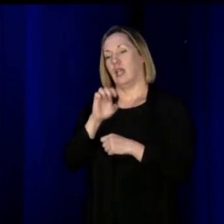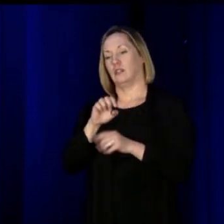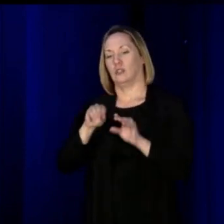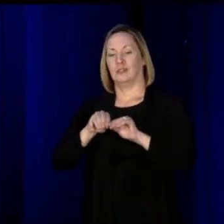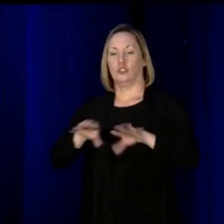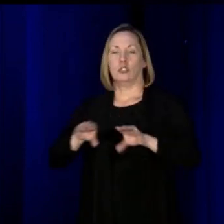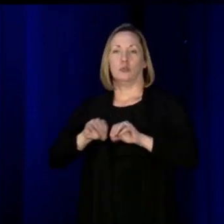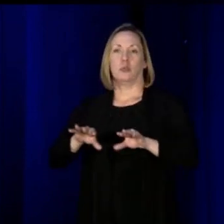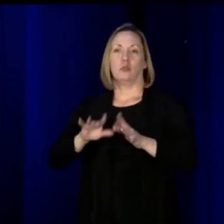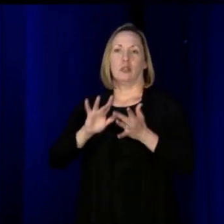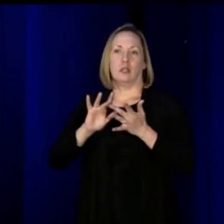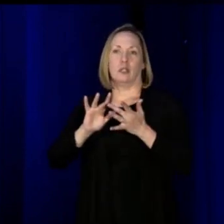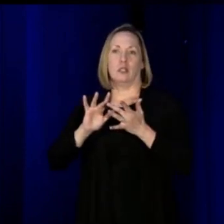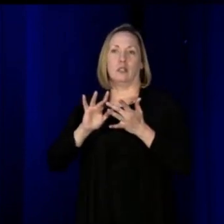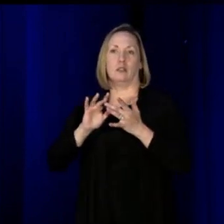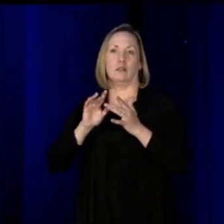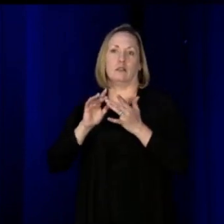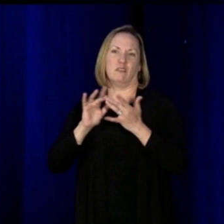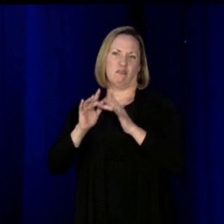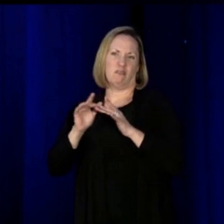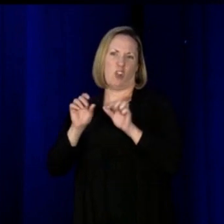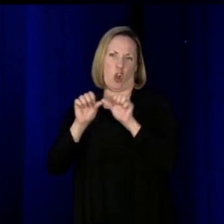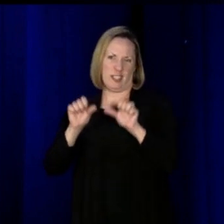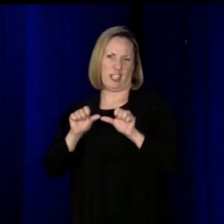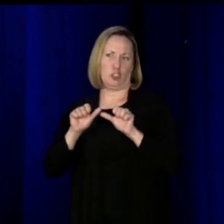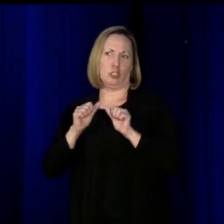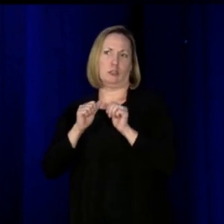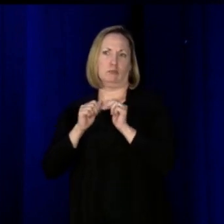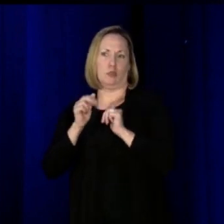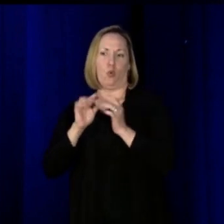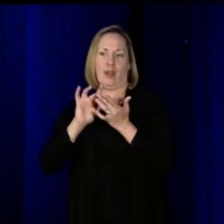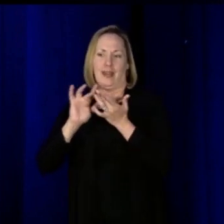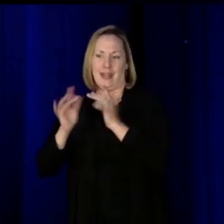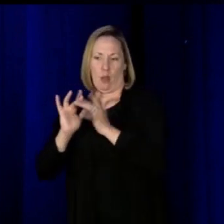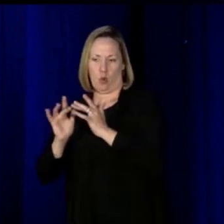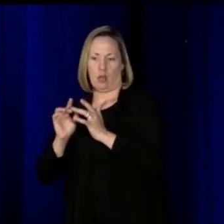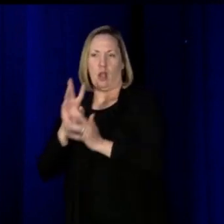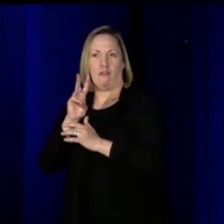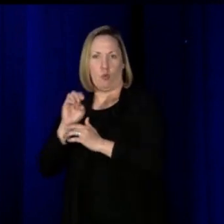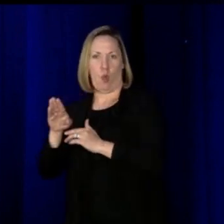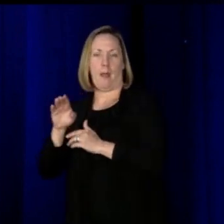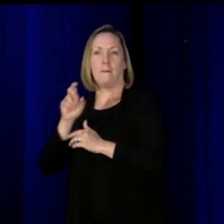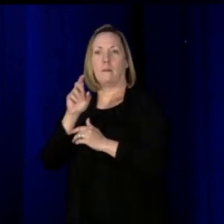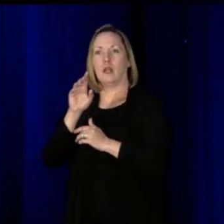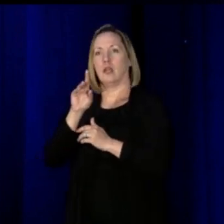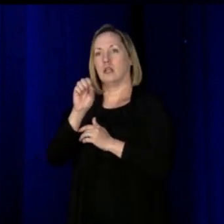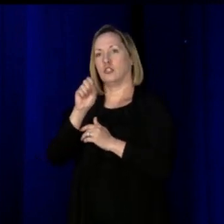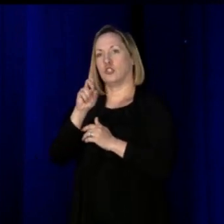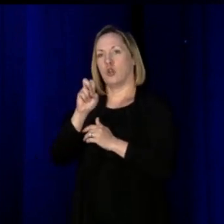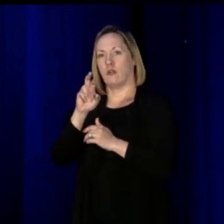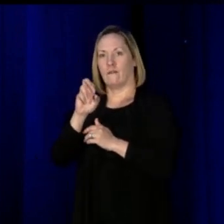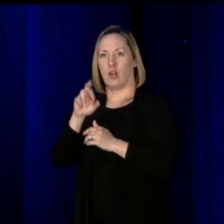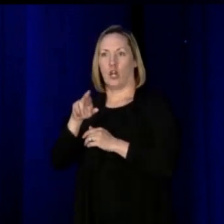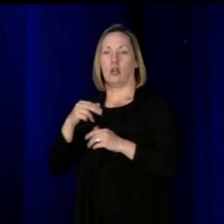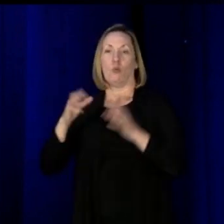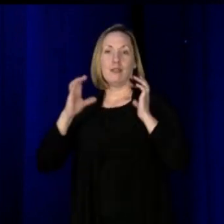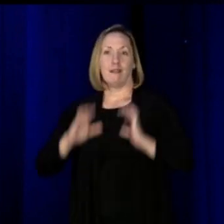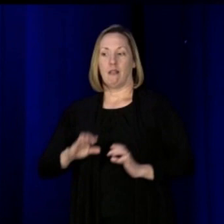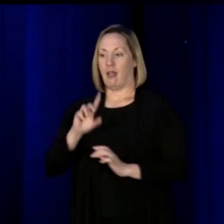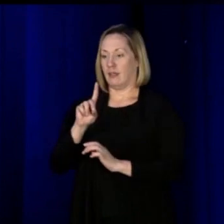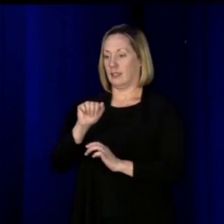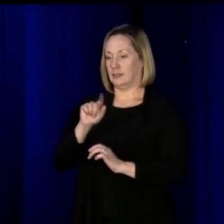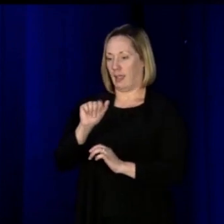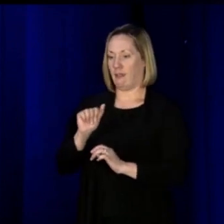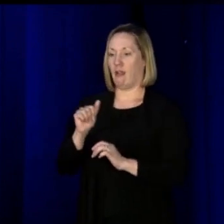network or architecture, or again, a network of web servers where the client data is processed